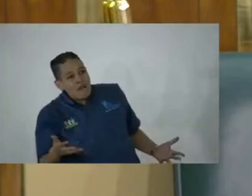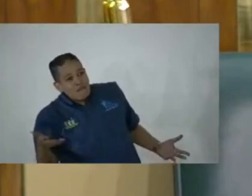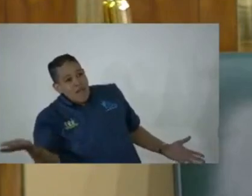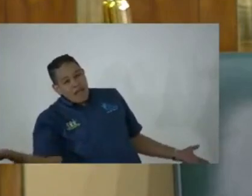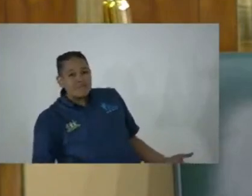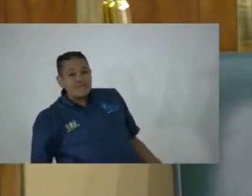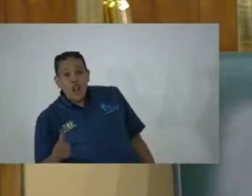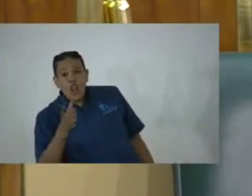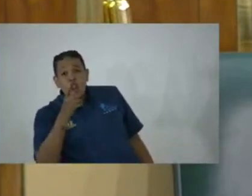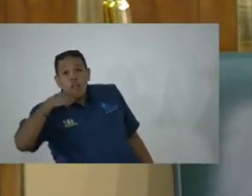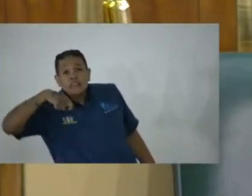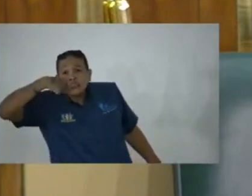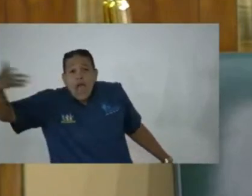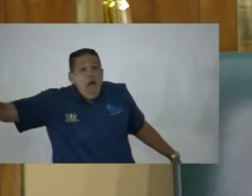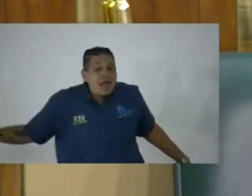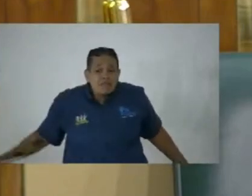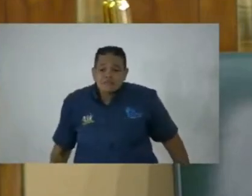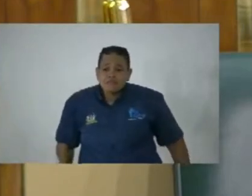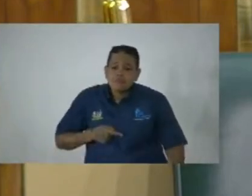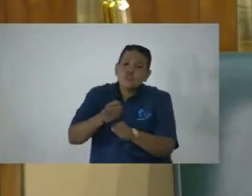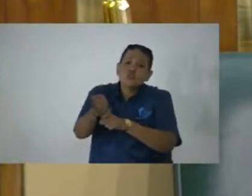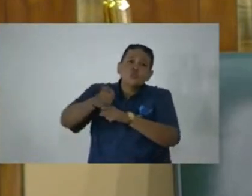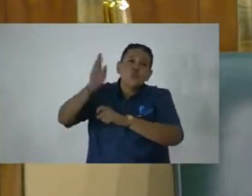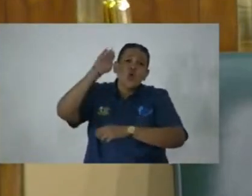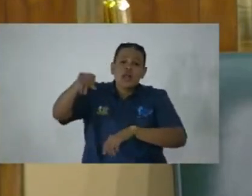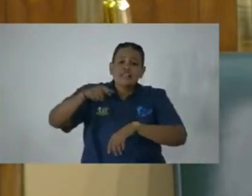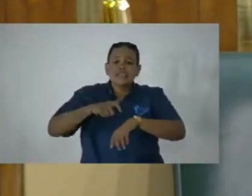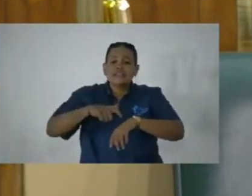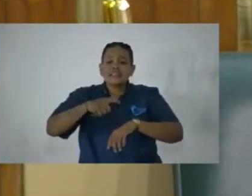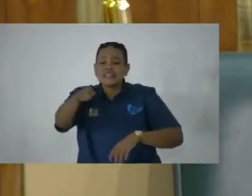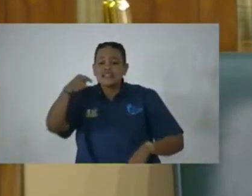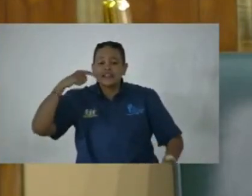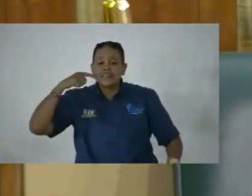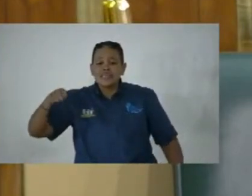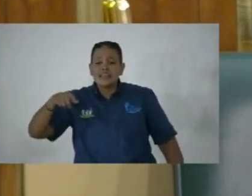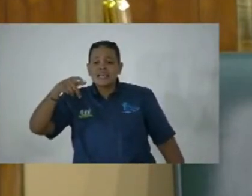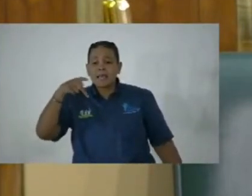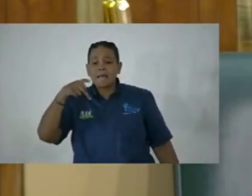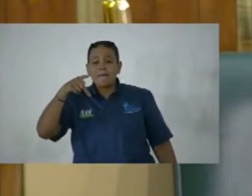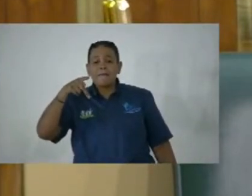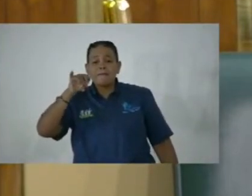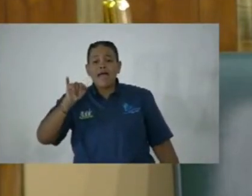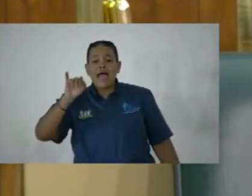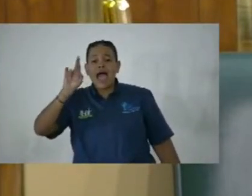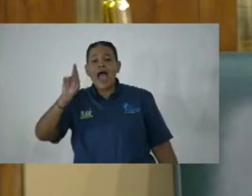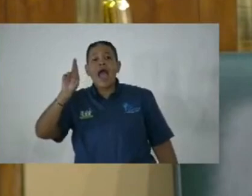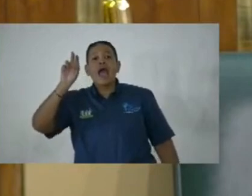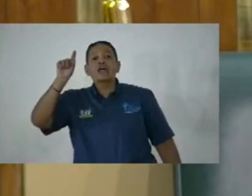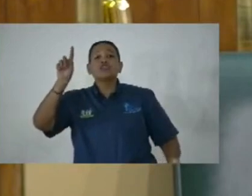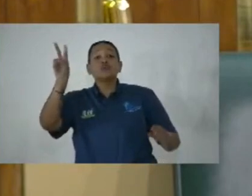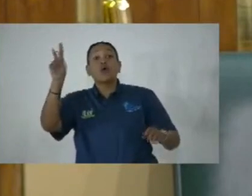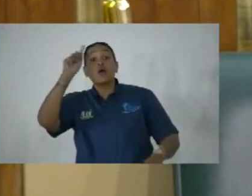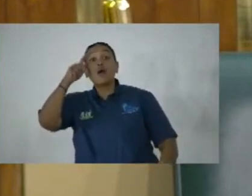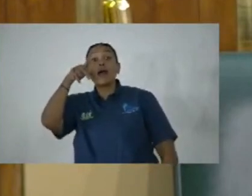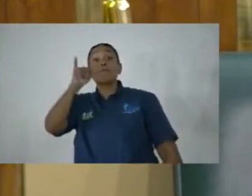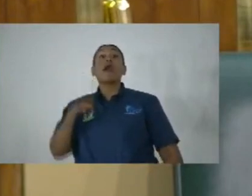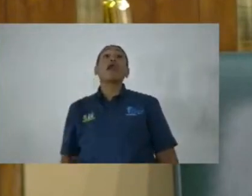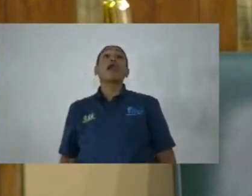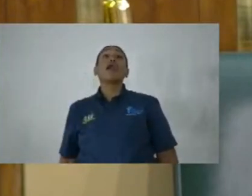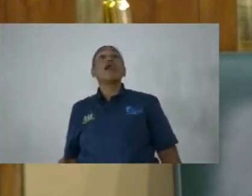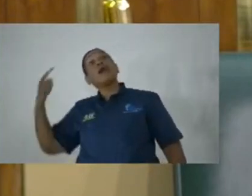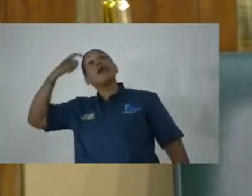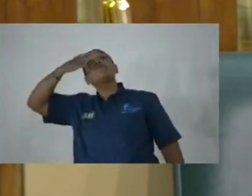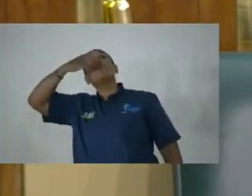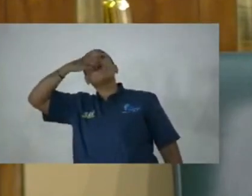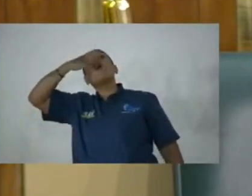done lunch. I make the joke all the time that when he said the area of a circle is pi r square, him stuck a pi. R square means nothing to him,